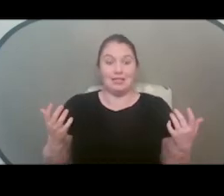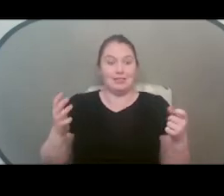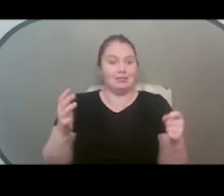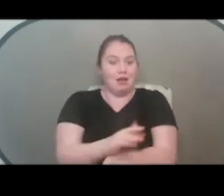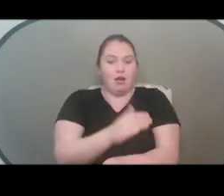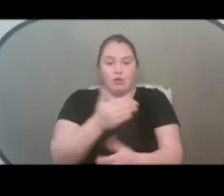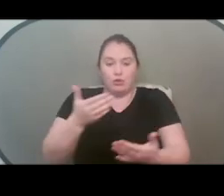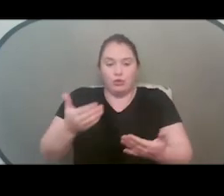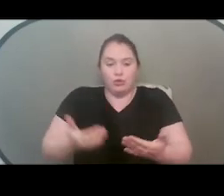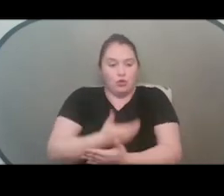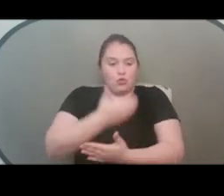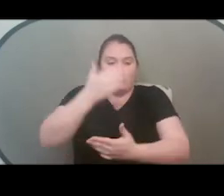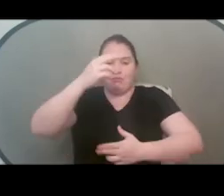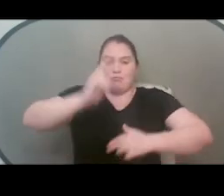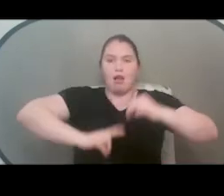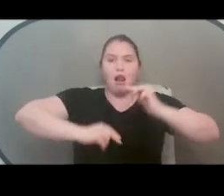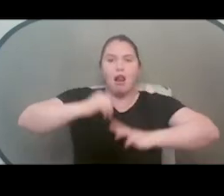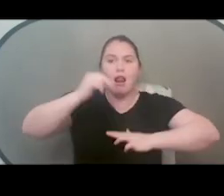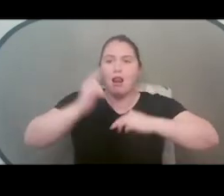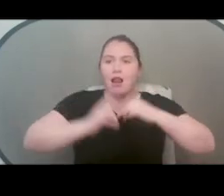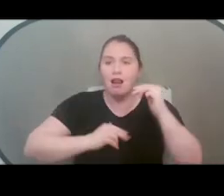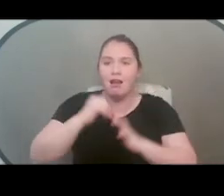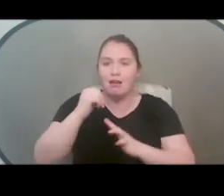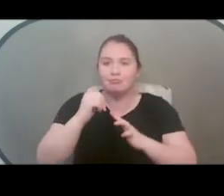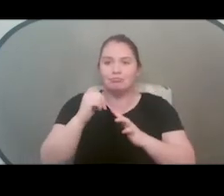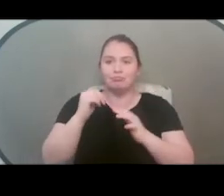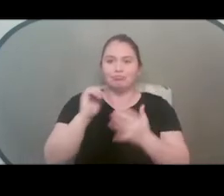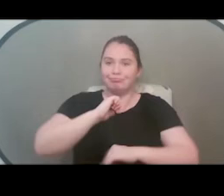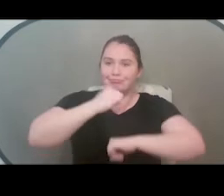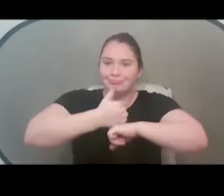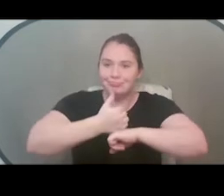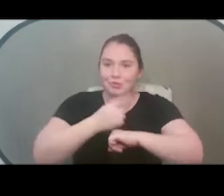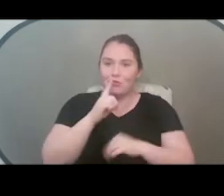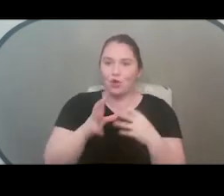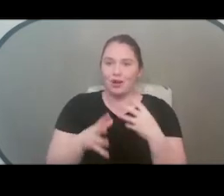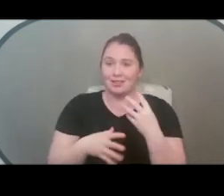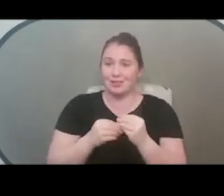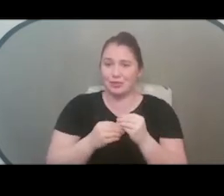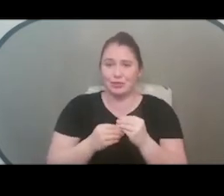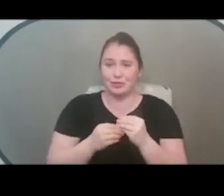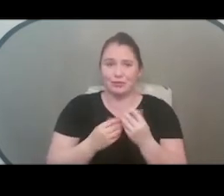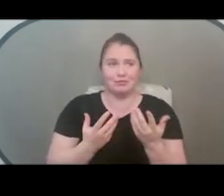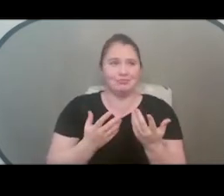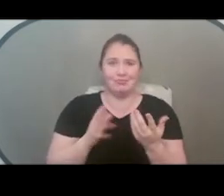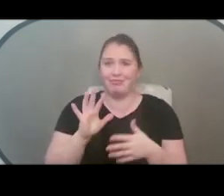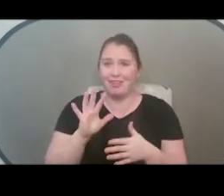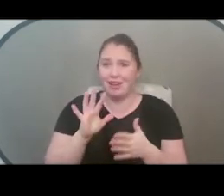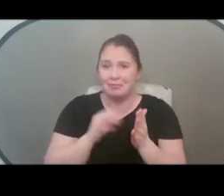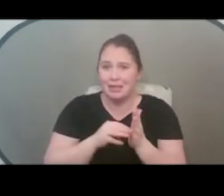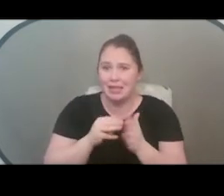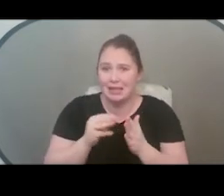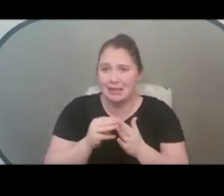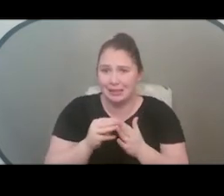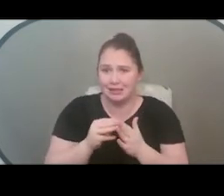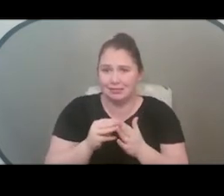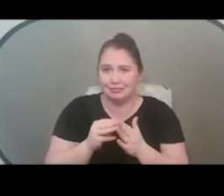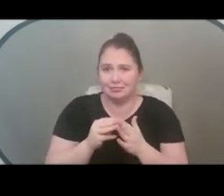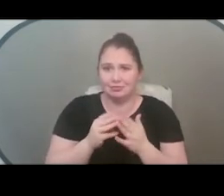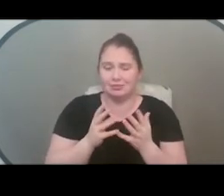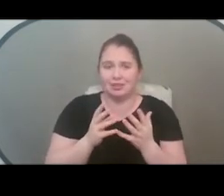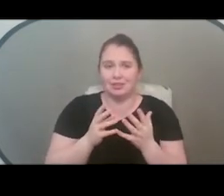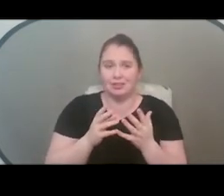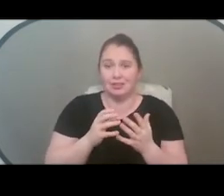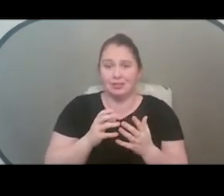facility for an additional 5 million rather than phase